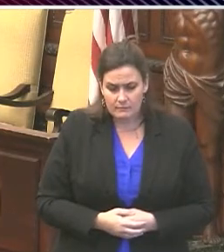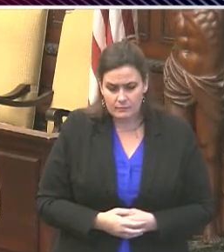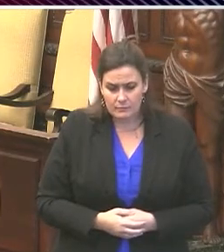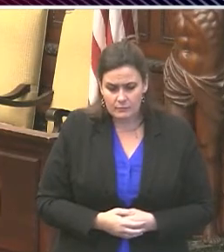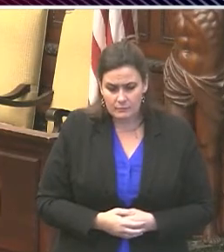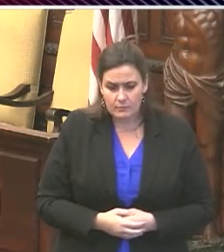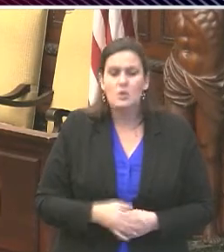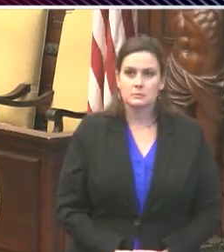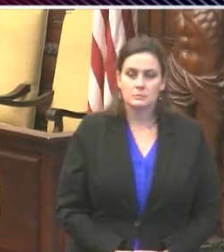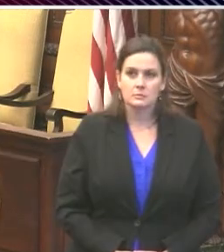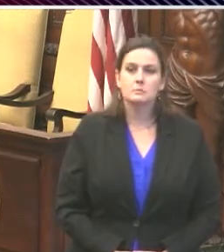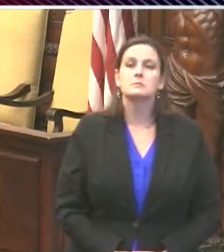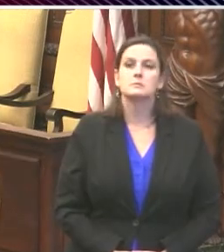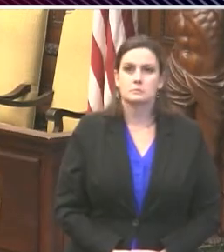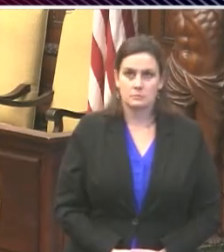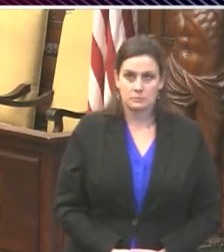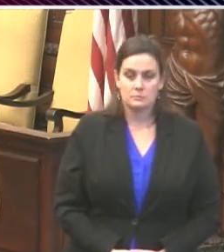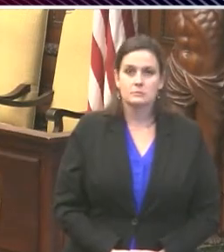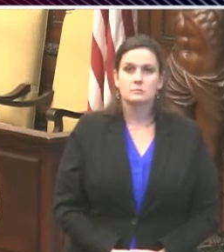more accessible.